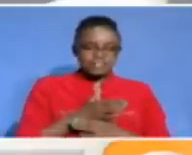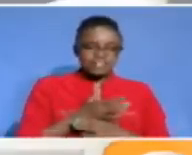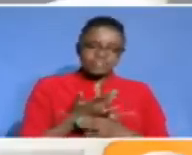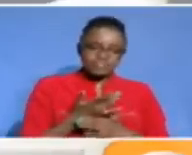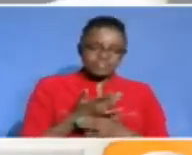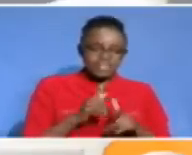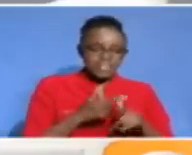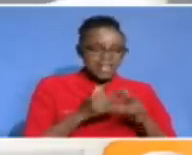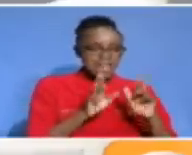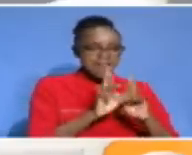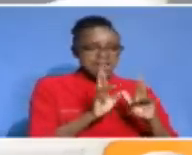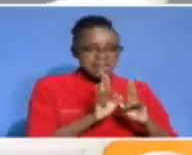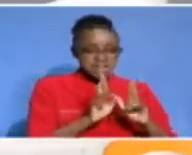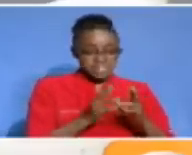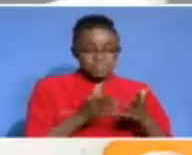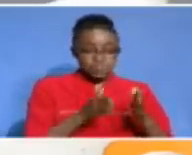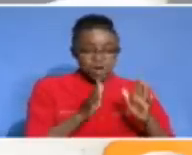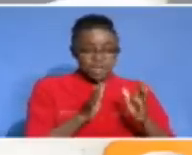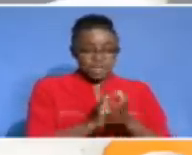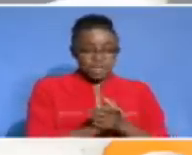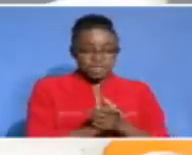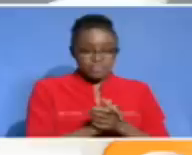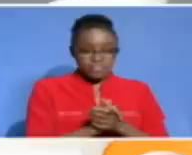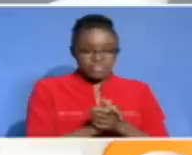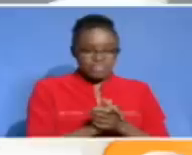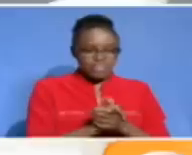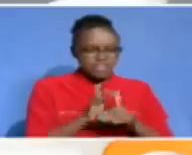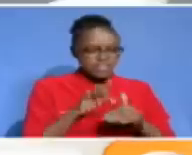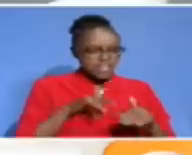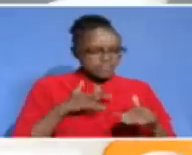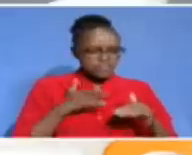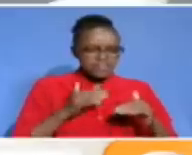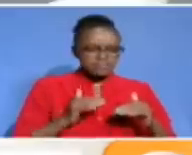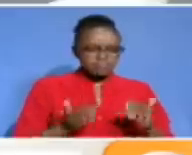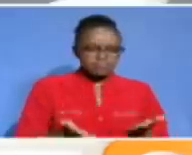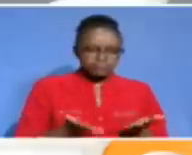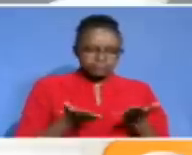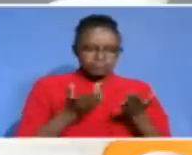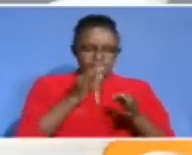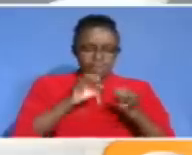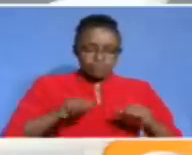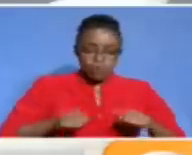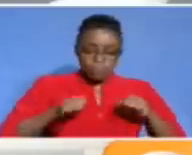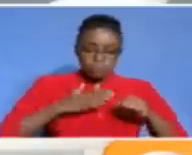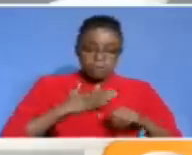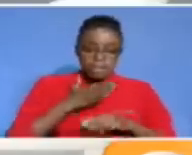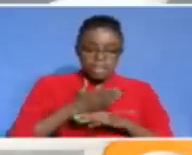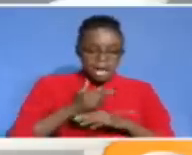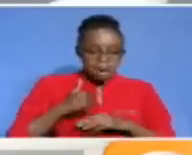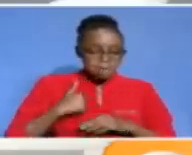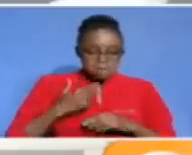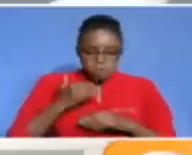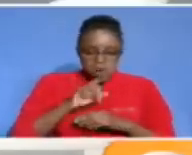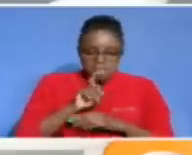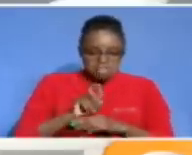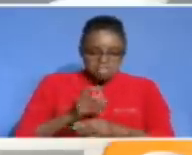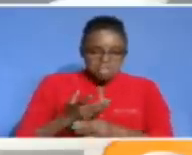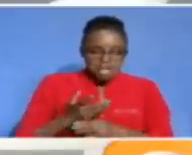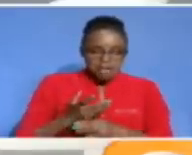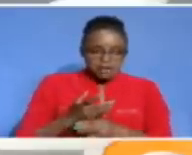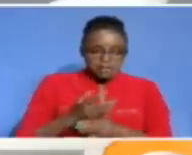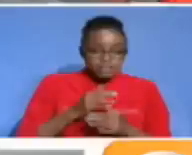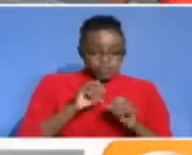file, will feel elevated. If my boss can be here, why not me? Mm-hmm.